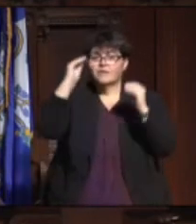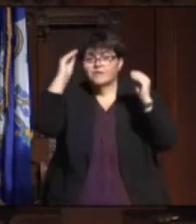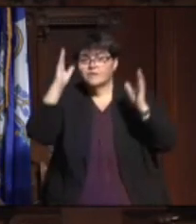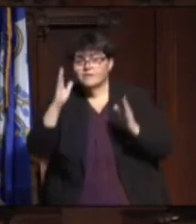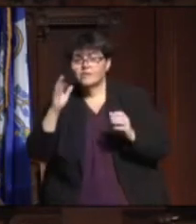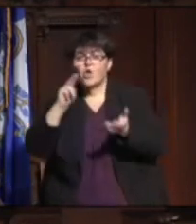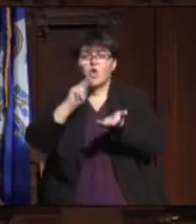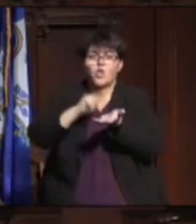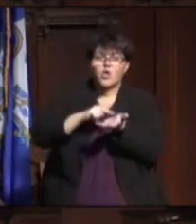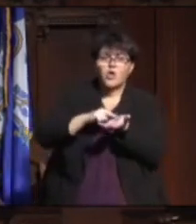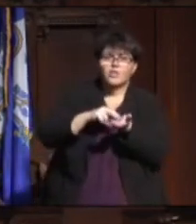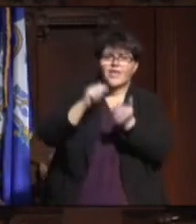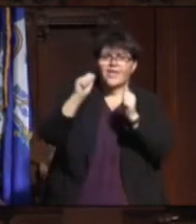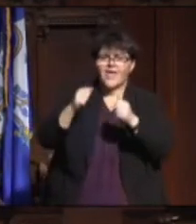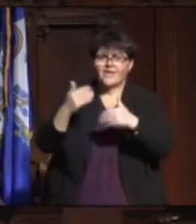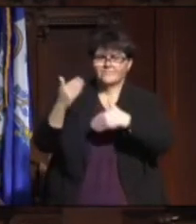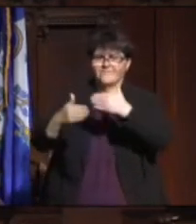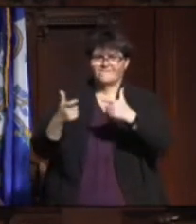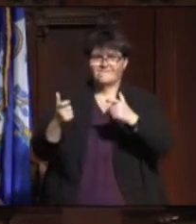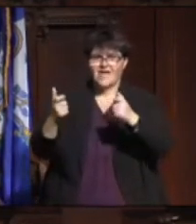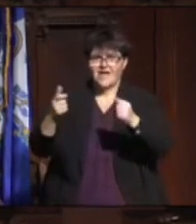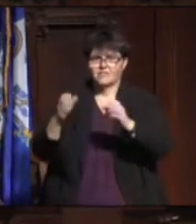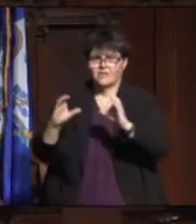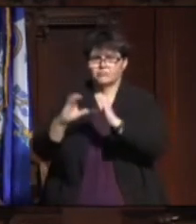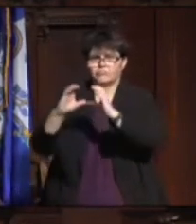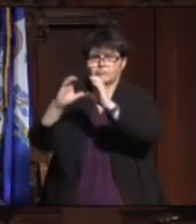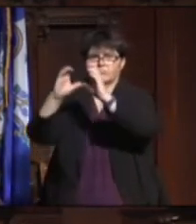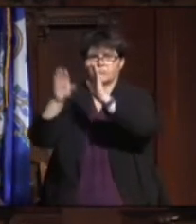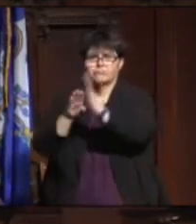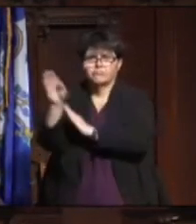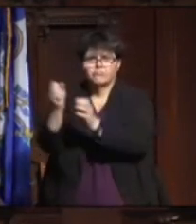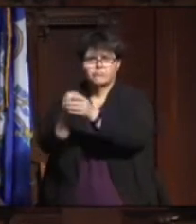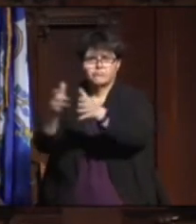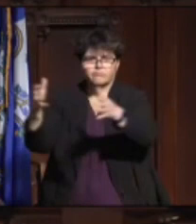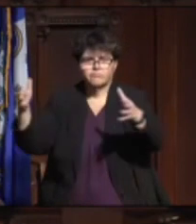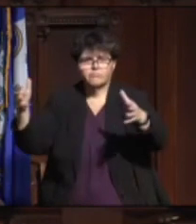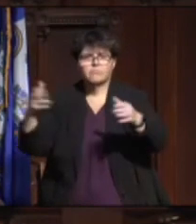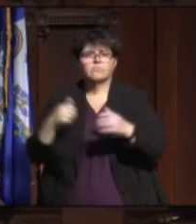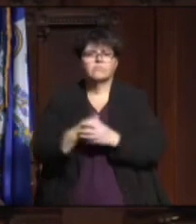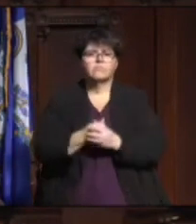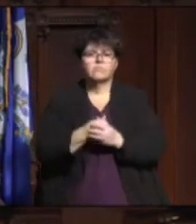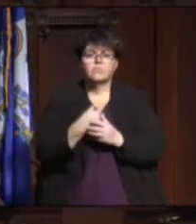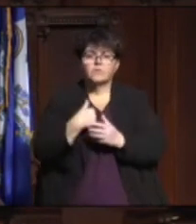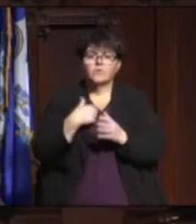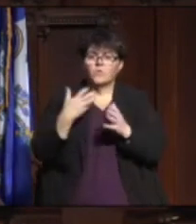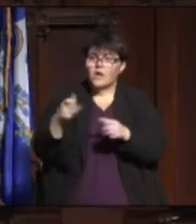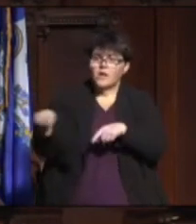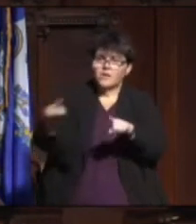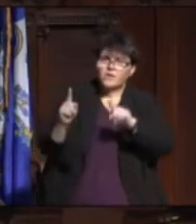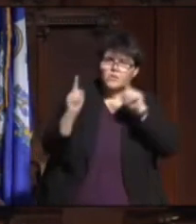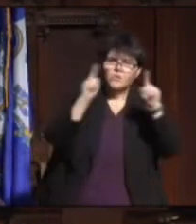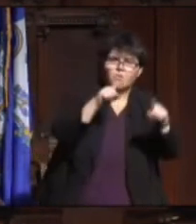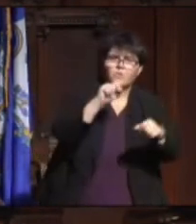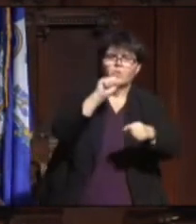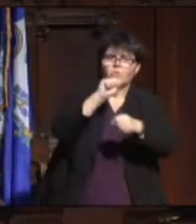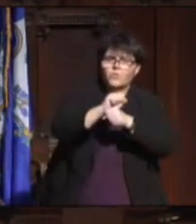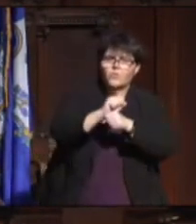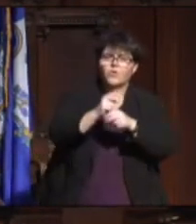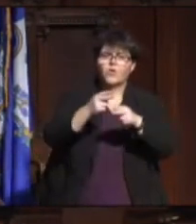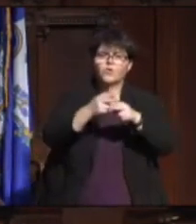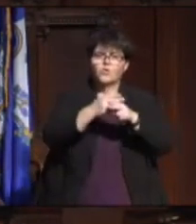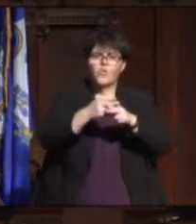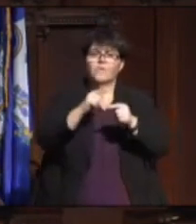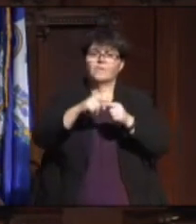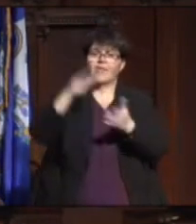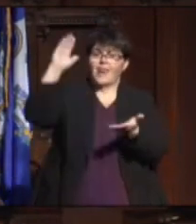professions, allowing them to get to work faster with less debt. All right, so this budget